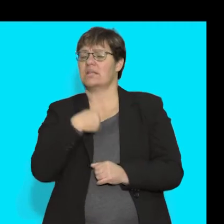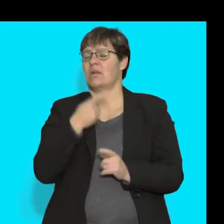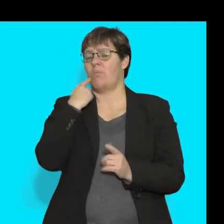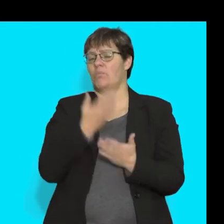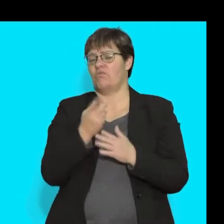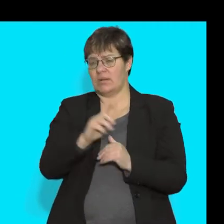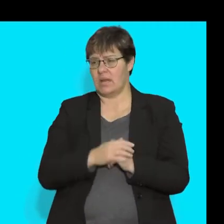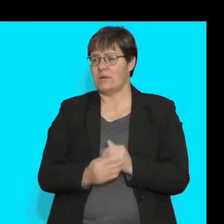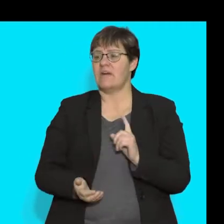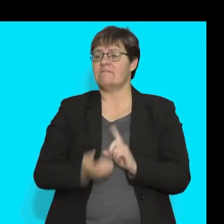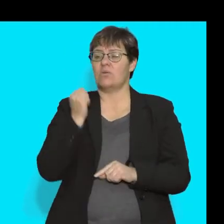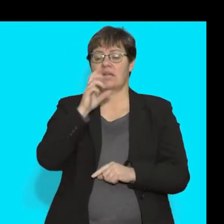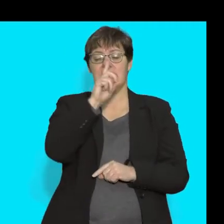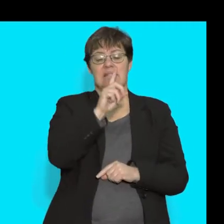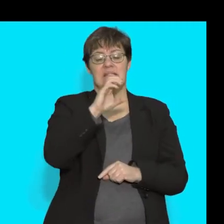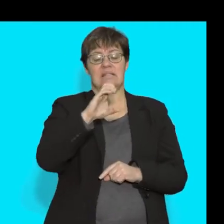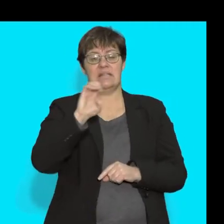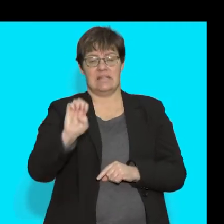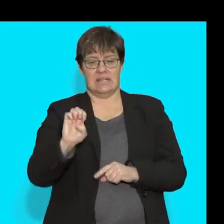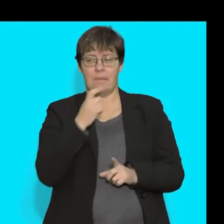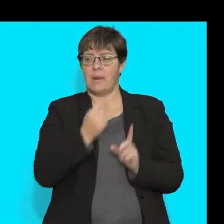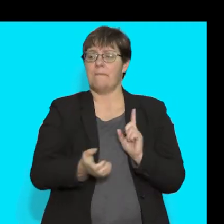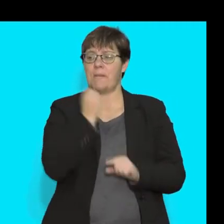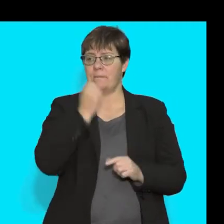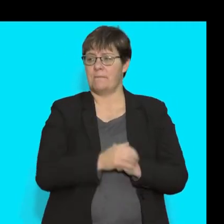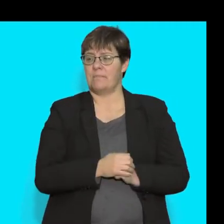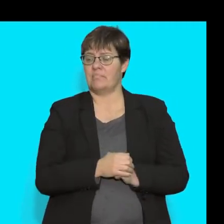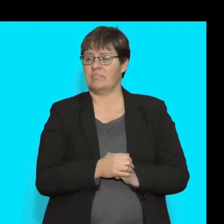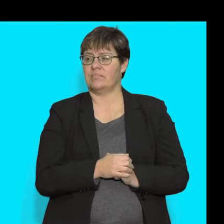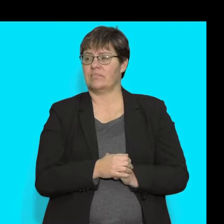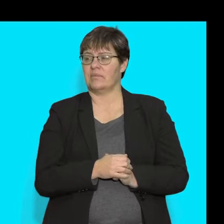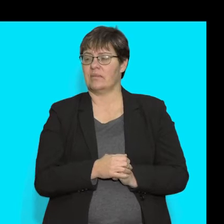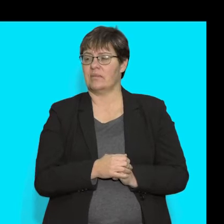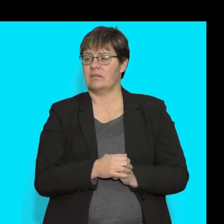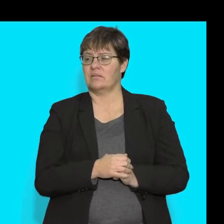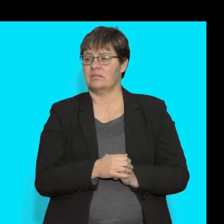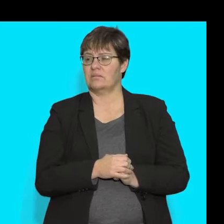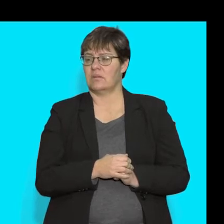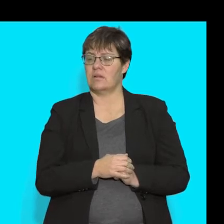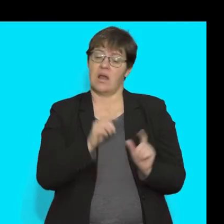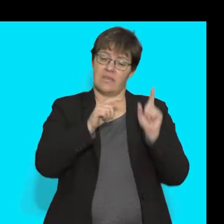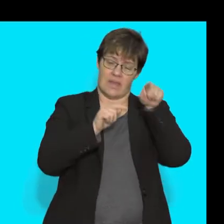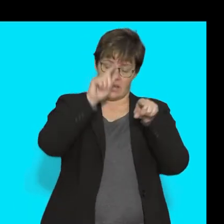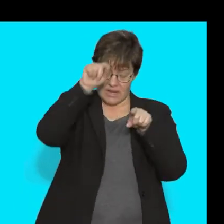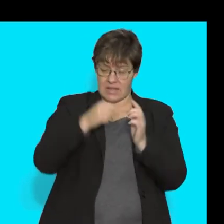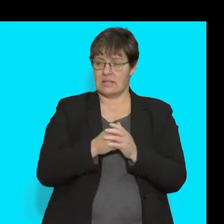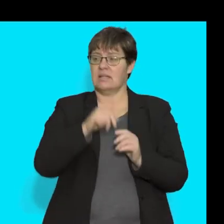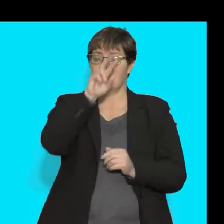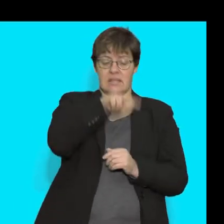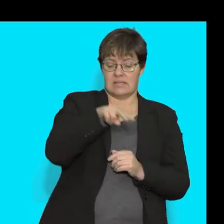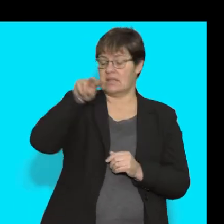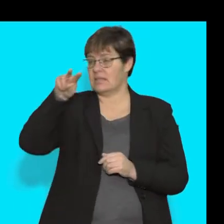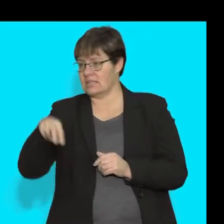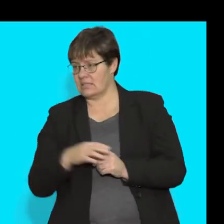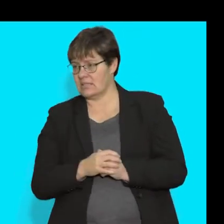this, firstly, they will say we must find the angle DCE. So let me add my data first. Remember, that line is